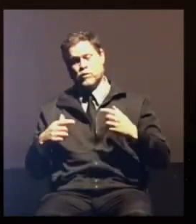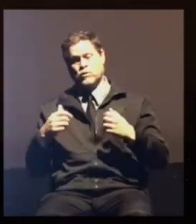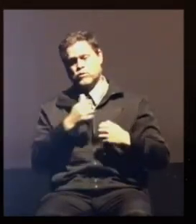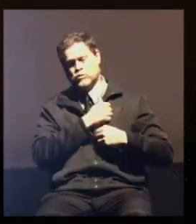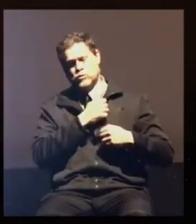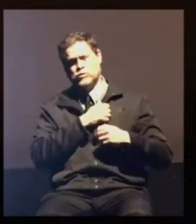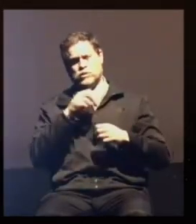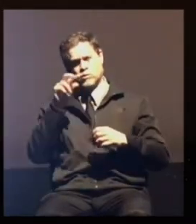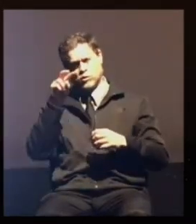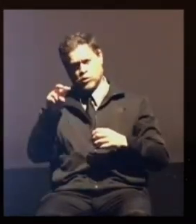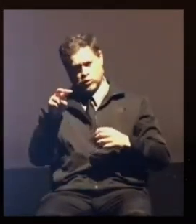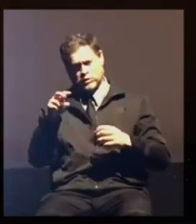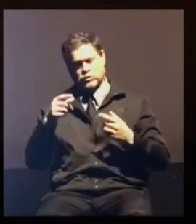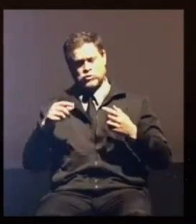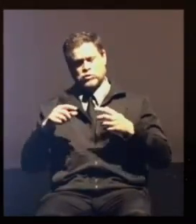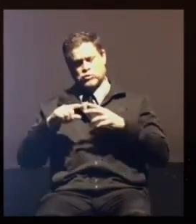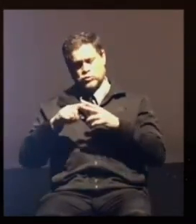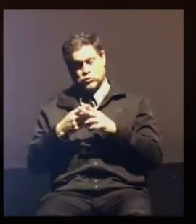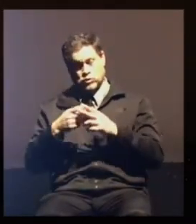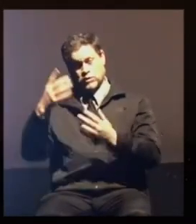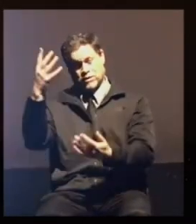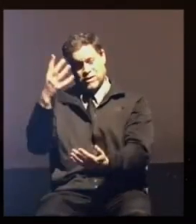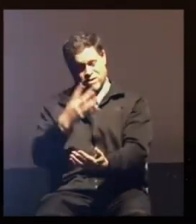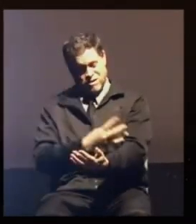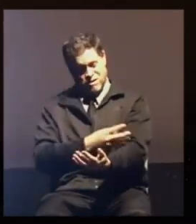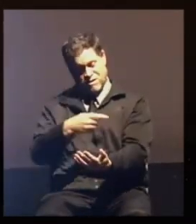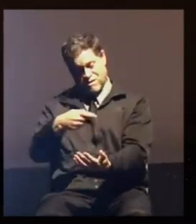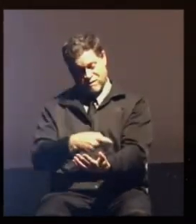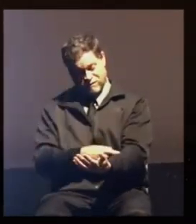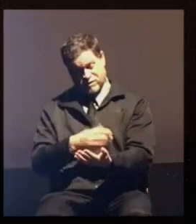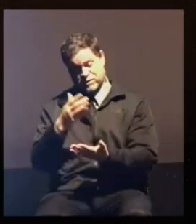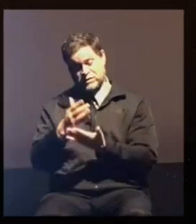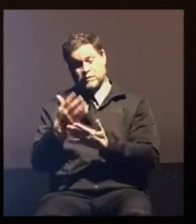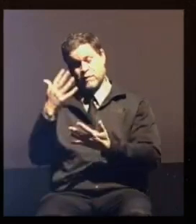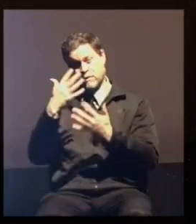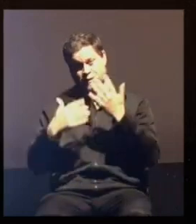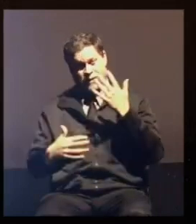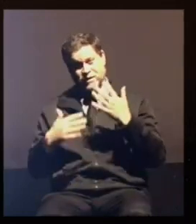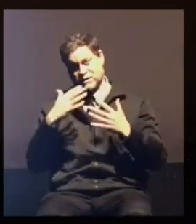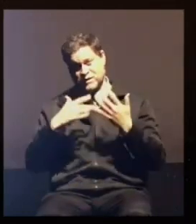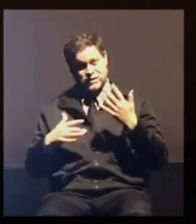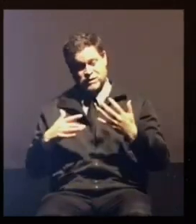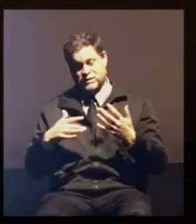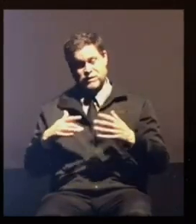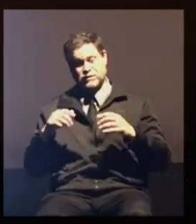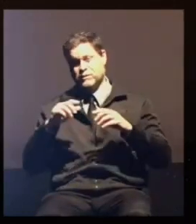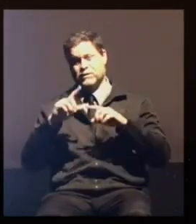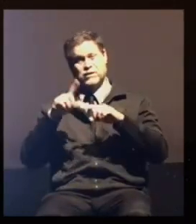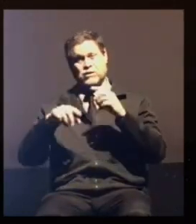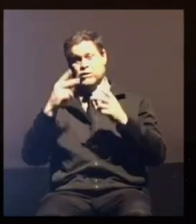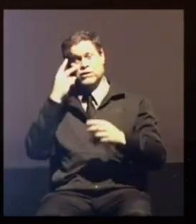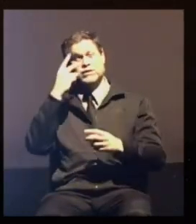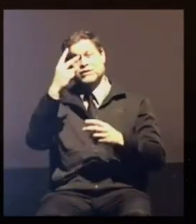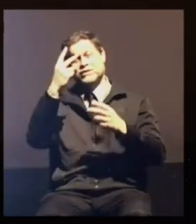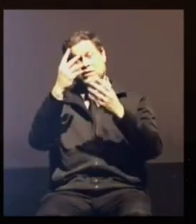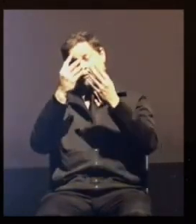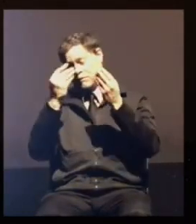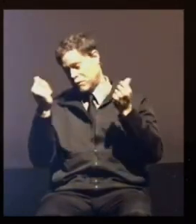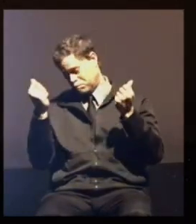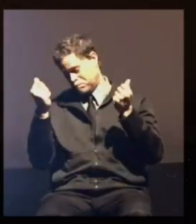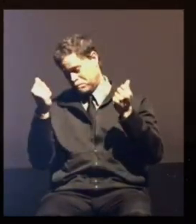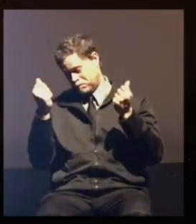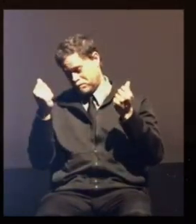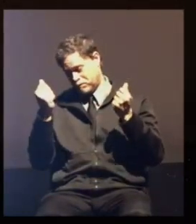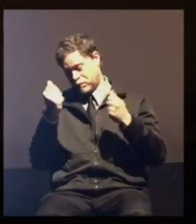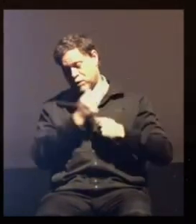looking at Noah as he tried to start the IV and stop the bleeding, but soon the soldier was no longer able to see Noah.